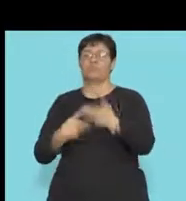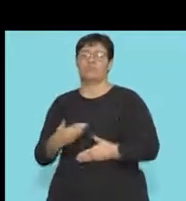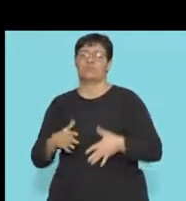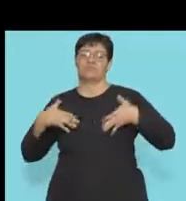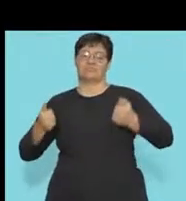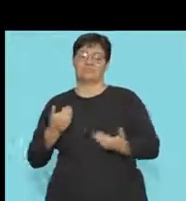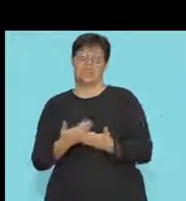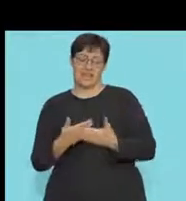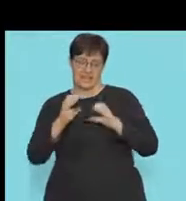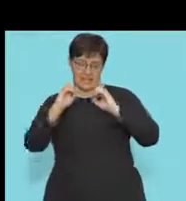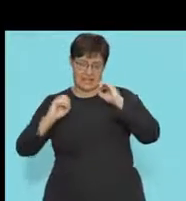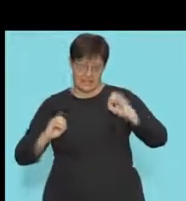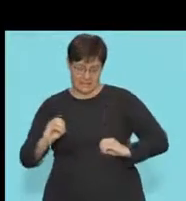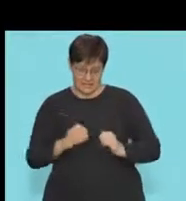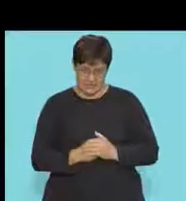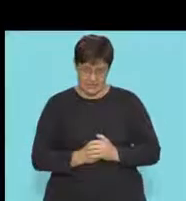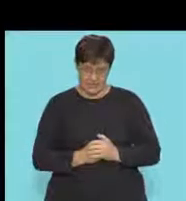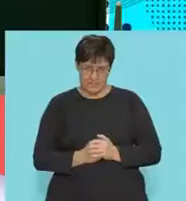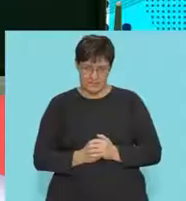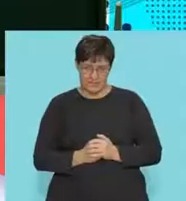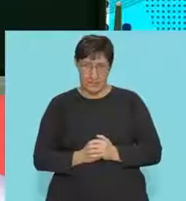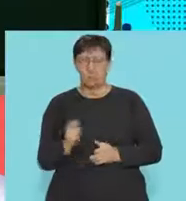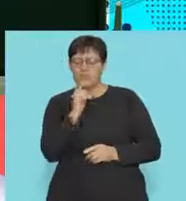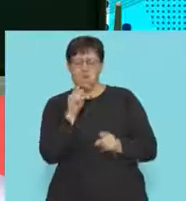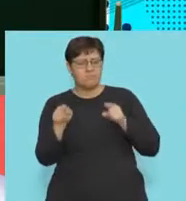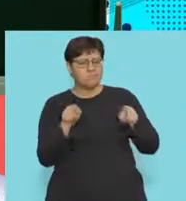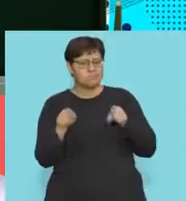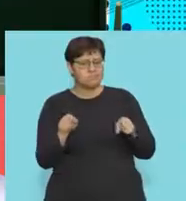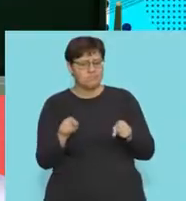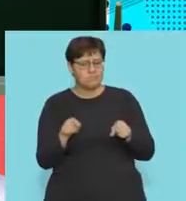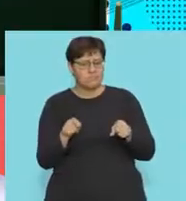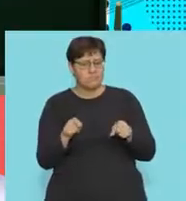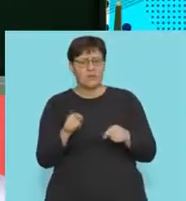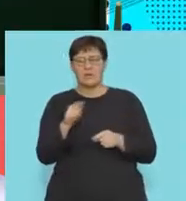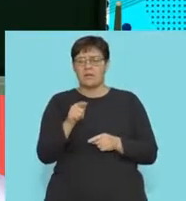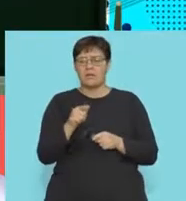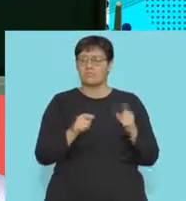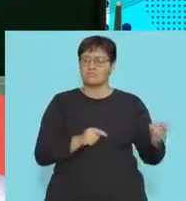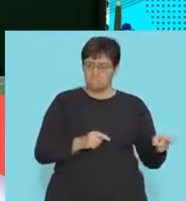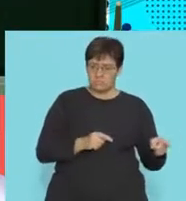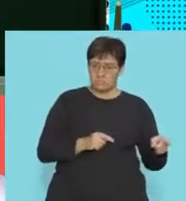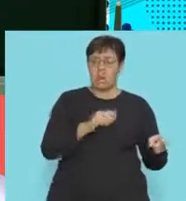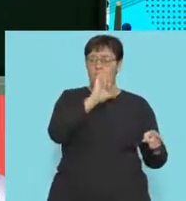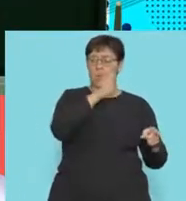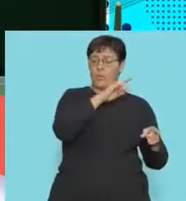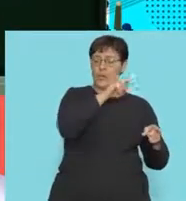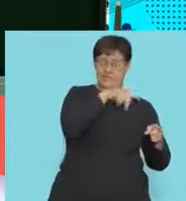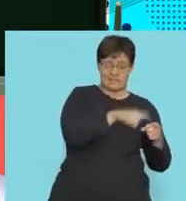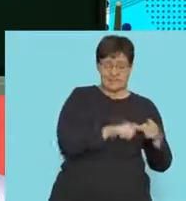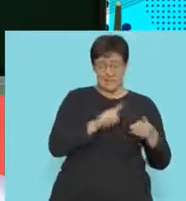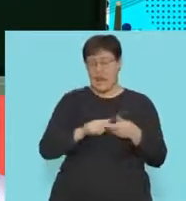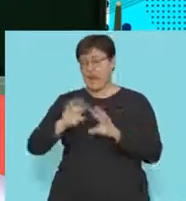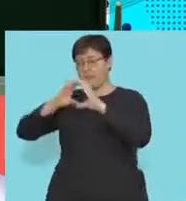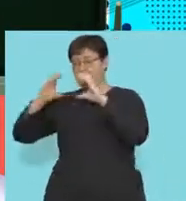of respiration. So collectively we can see that these two organelles, which are the chloroplast and